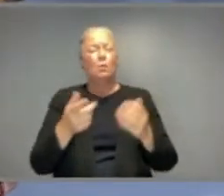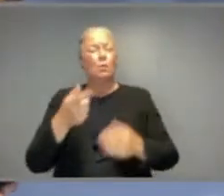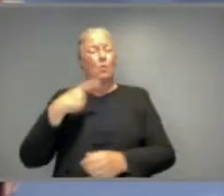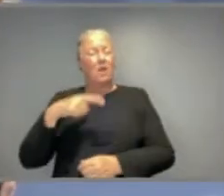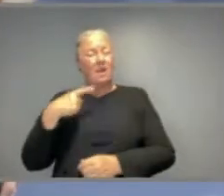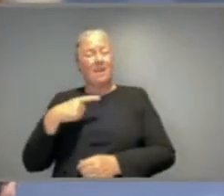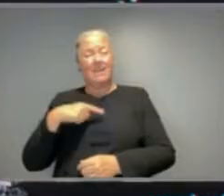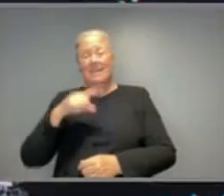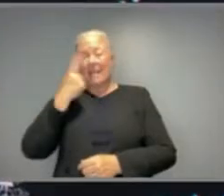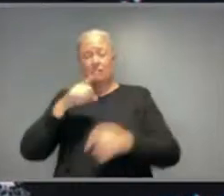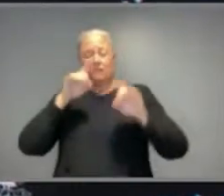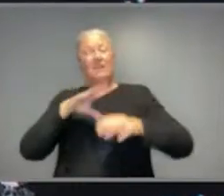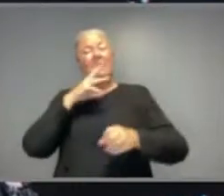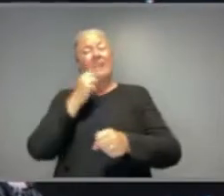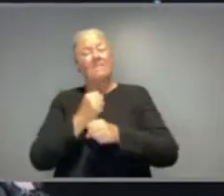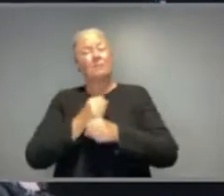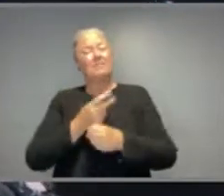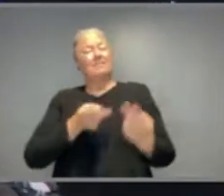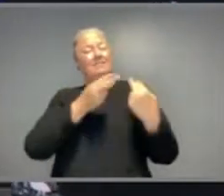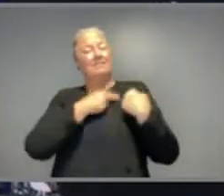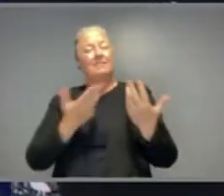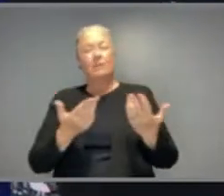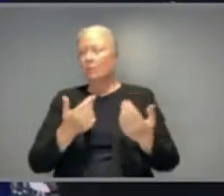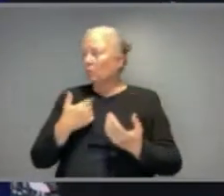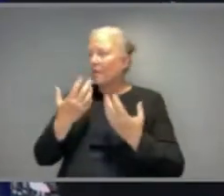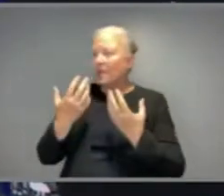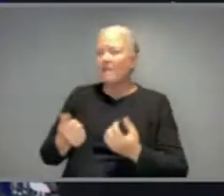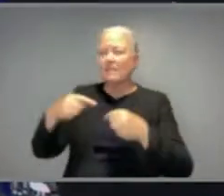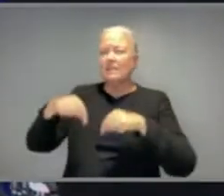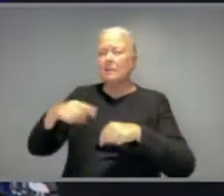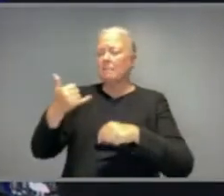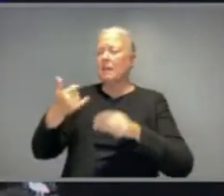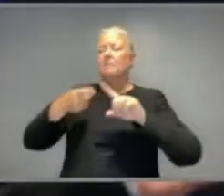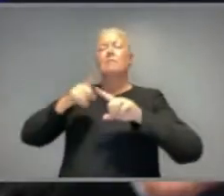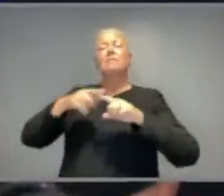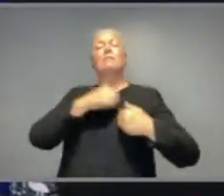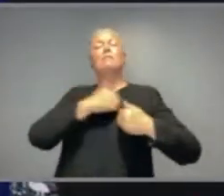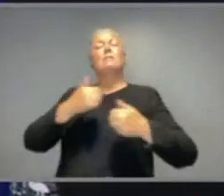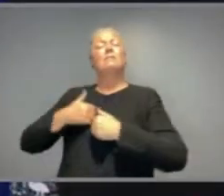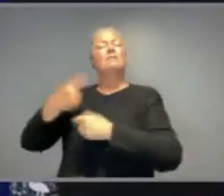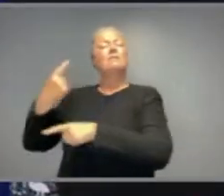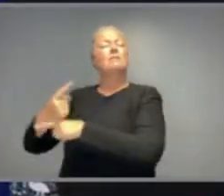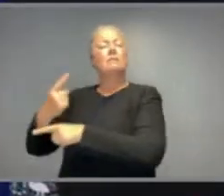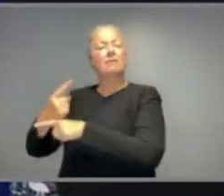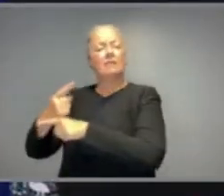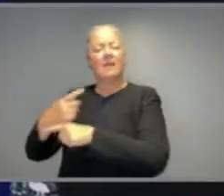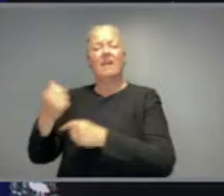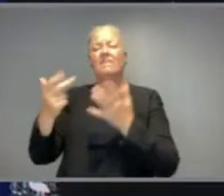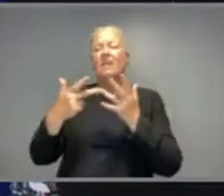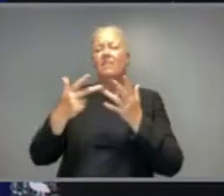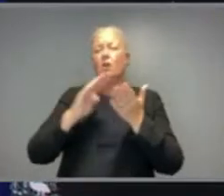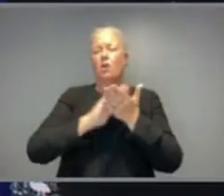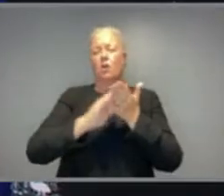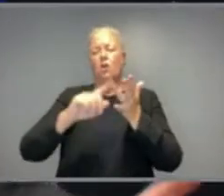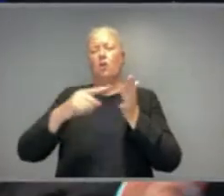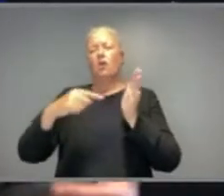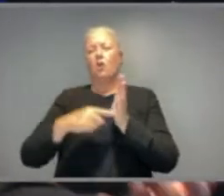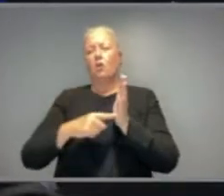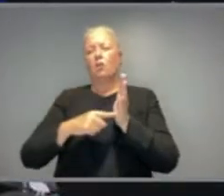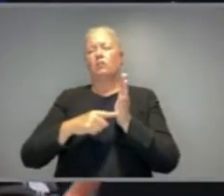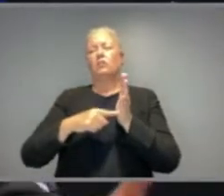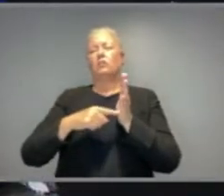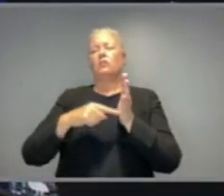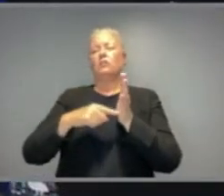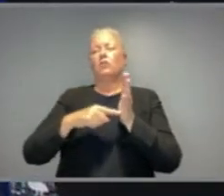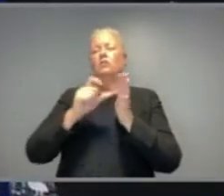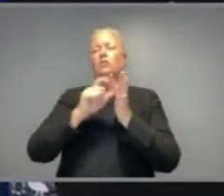government do that? That already exists, and General Frewen might want to speak, and there's that one. There's also one called hotdoc.com.au, which is also based